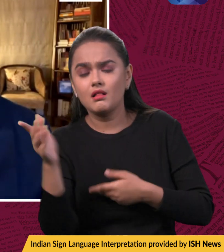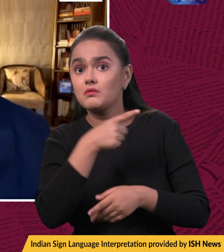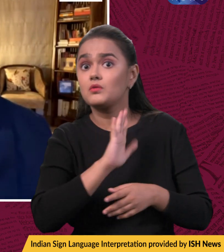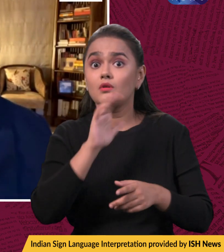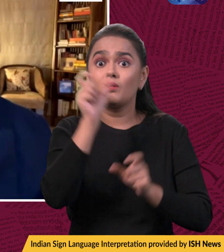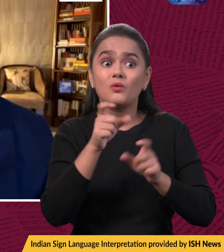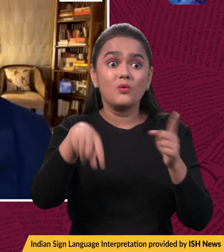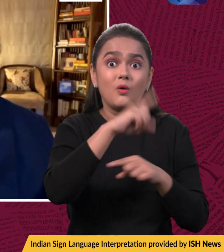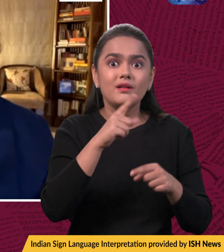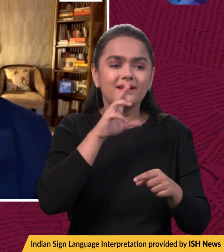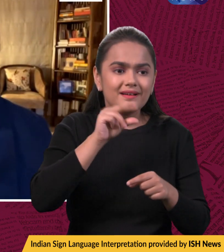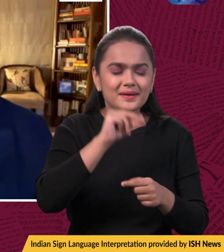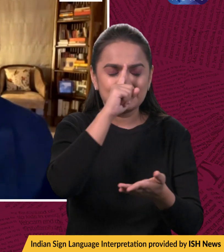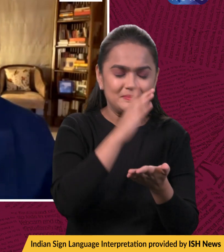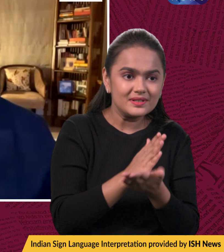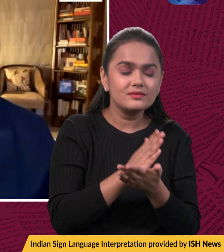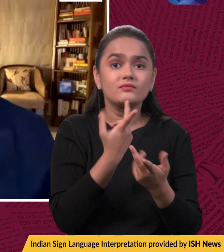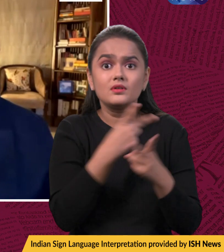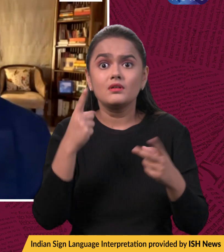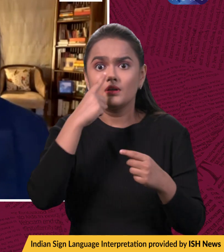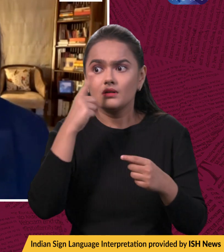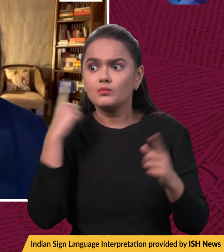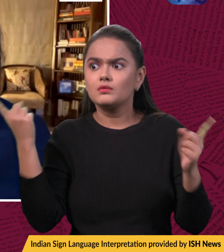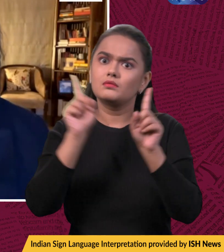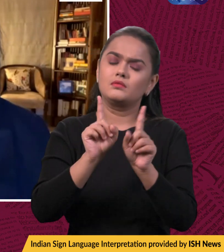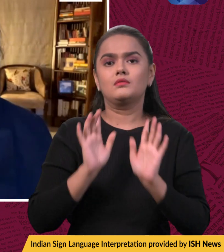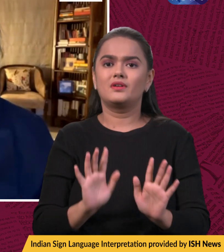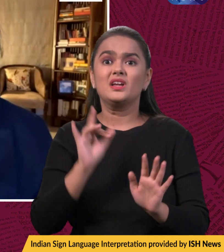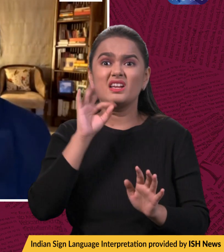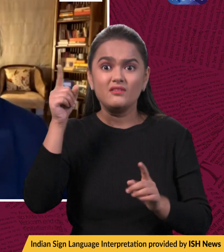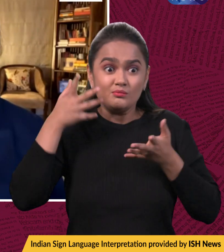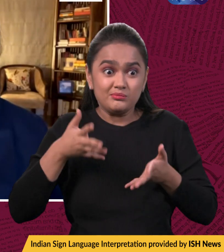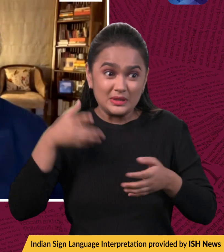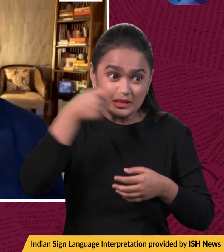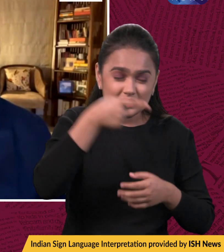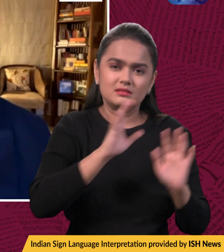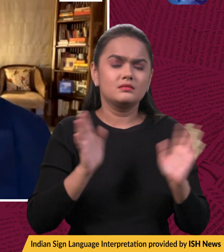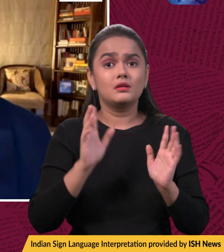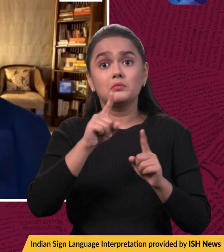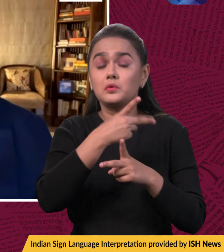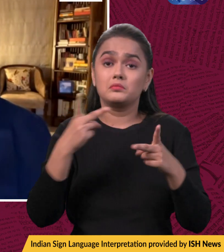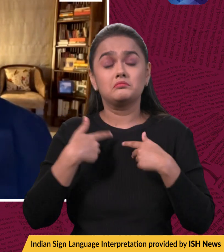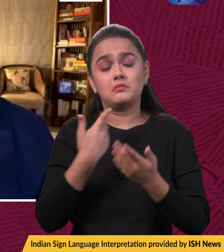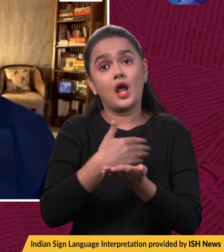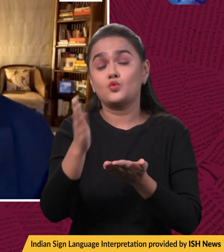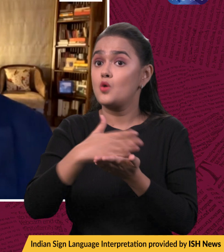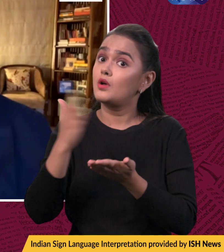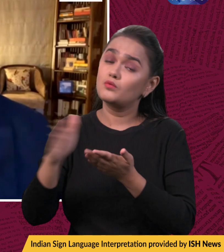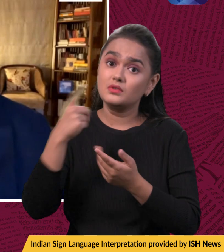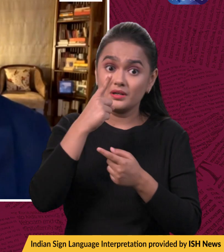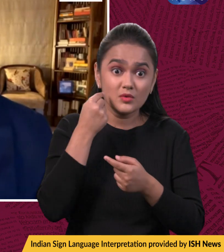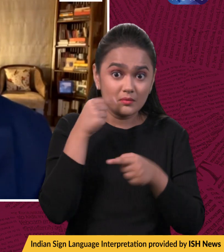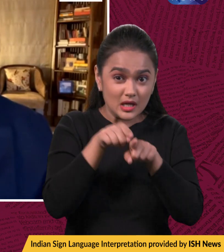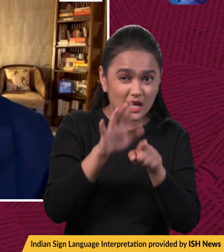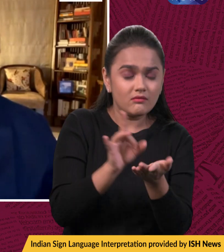to protect people's statements of belief as long as it is not harassment, vilification, and intimidation of anyone. It will